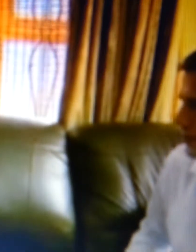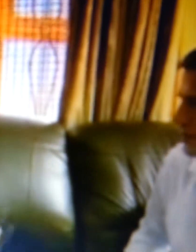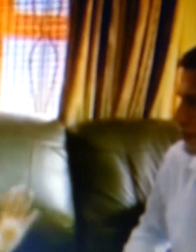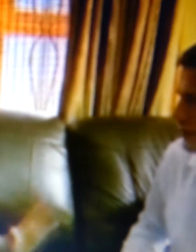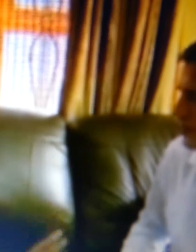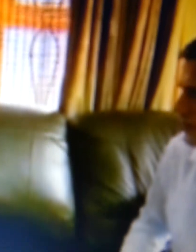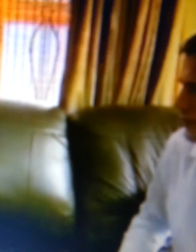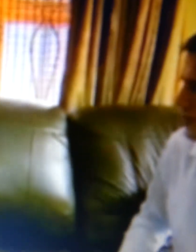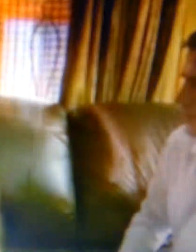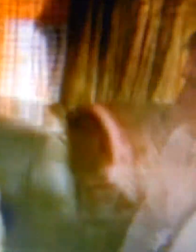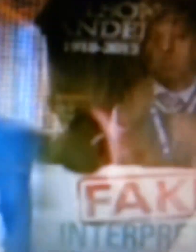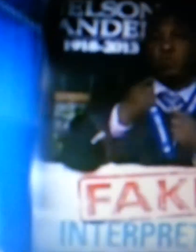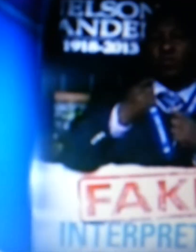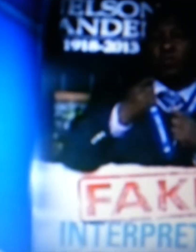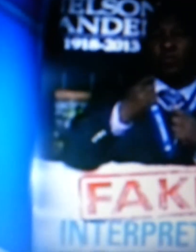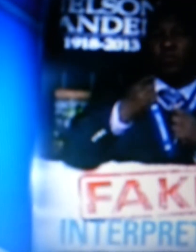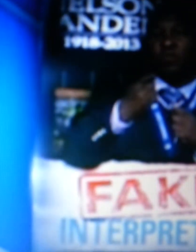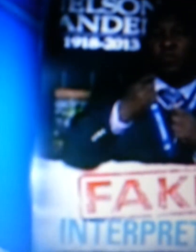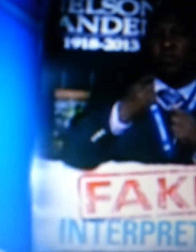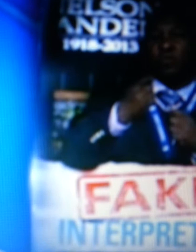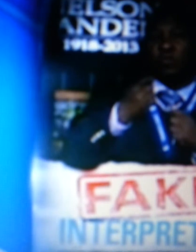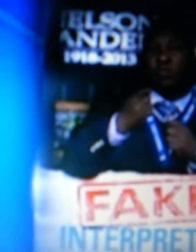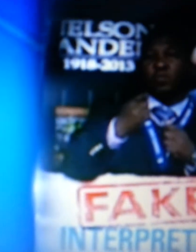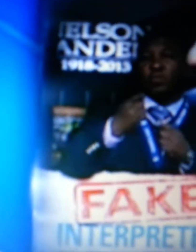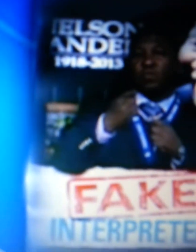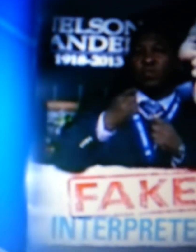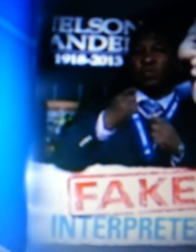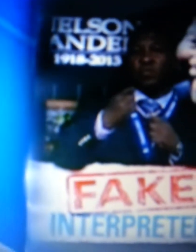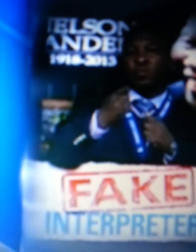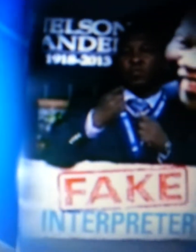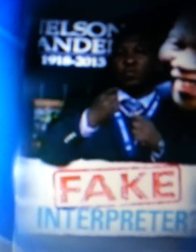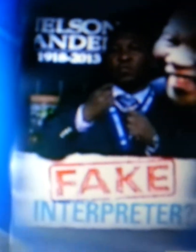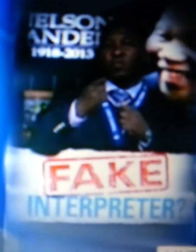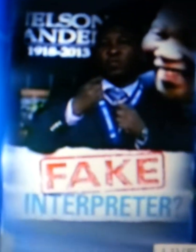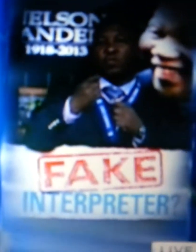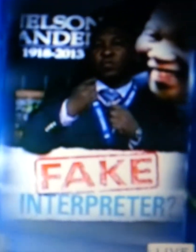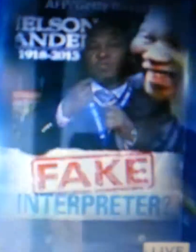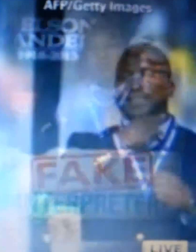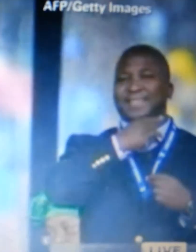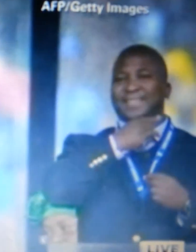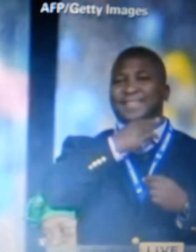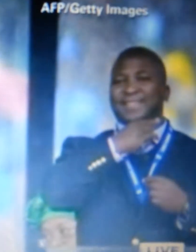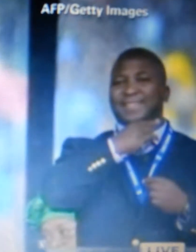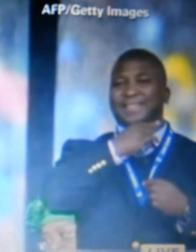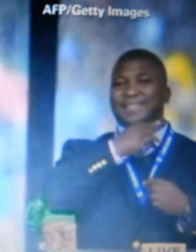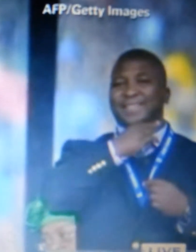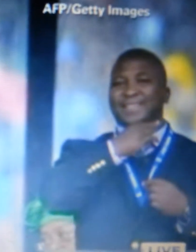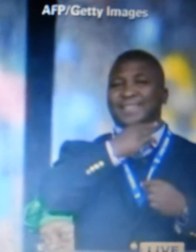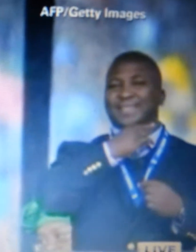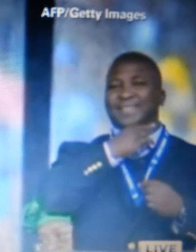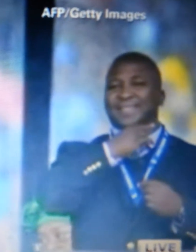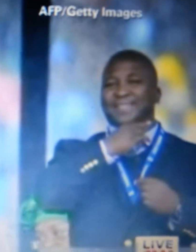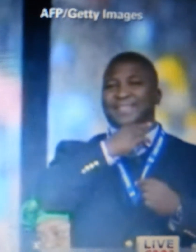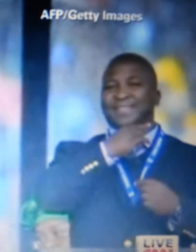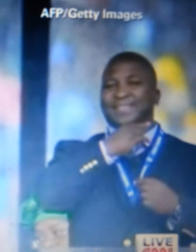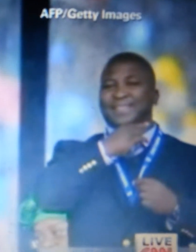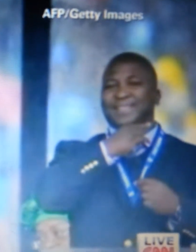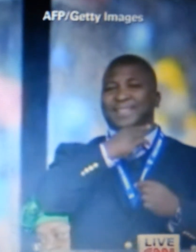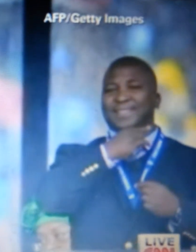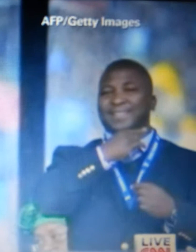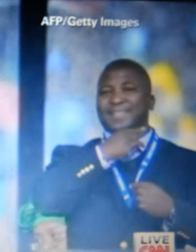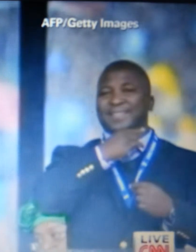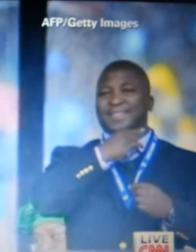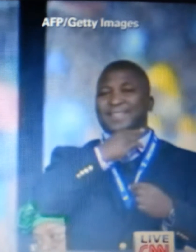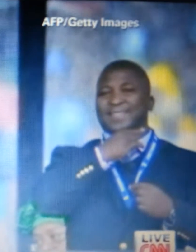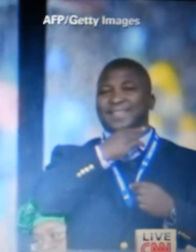and is under treatment, although he refused to actually do any signing. All of this raising serious security questions now about the memorial, considering the interpreter